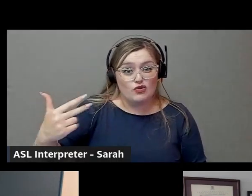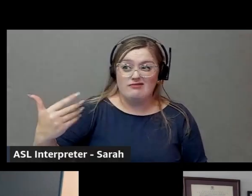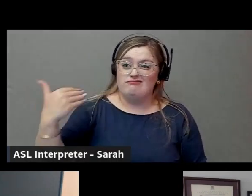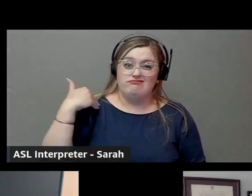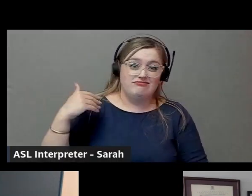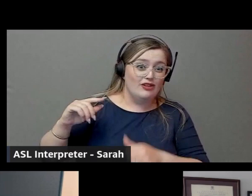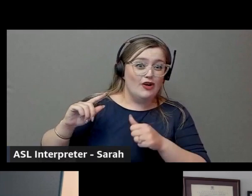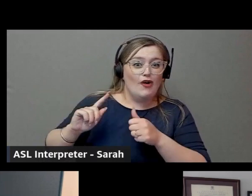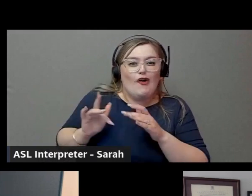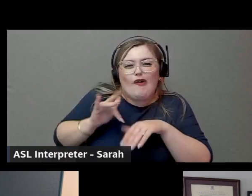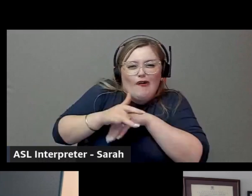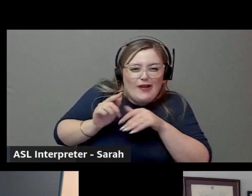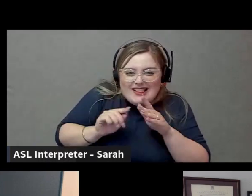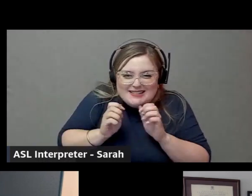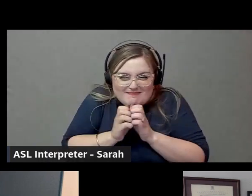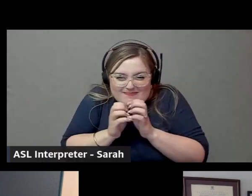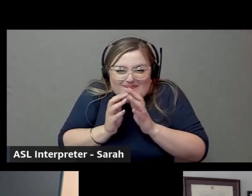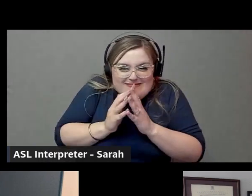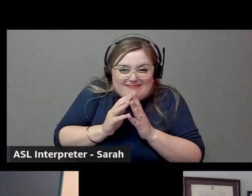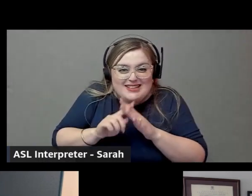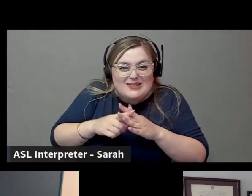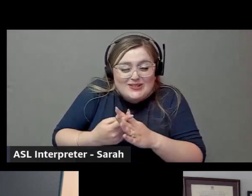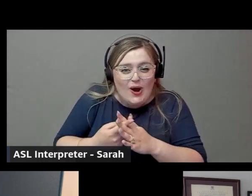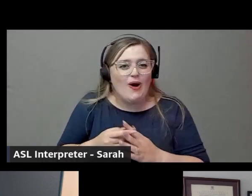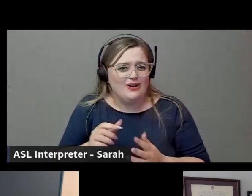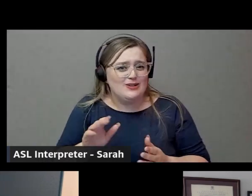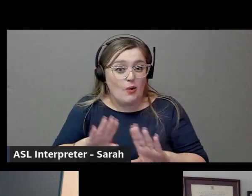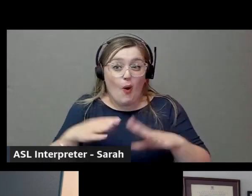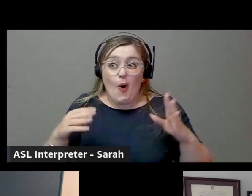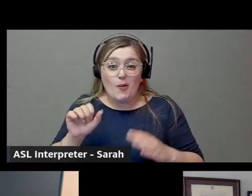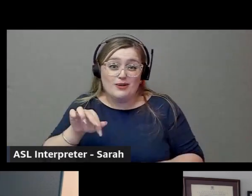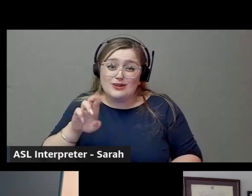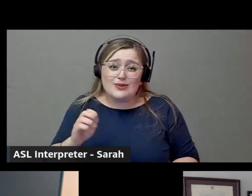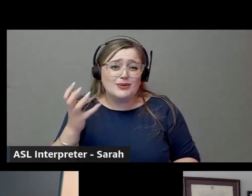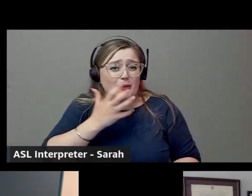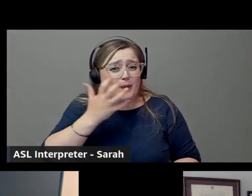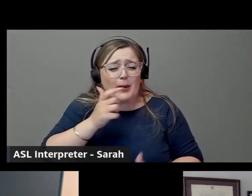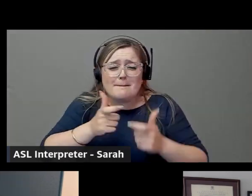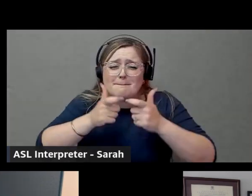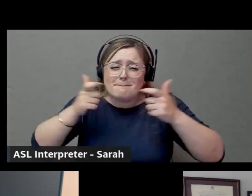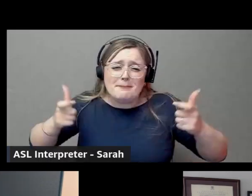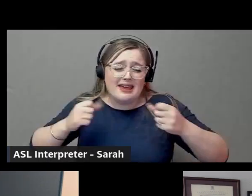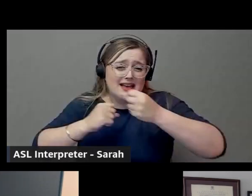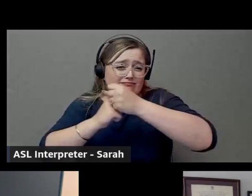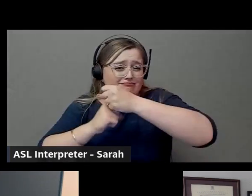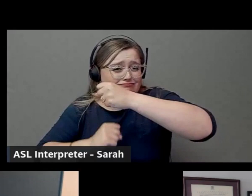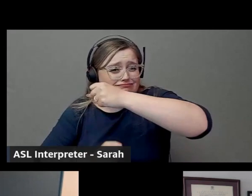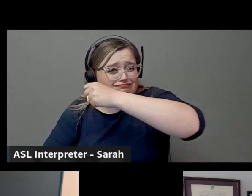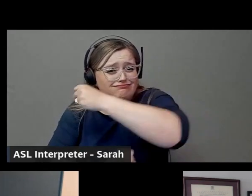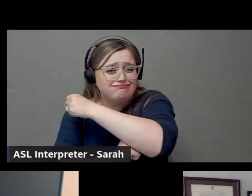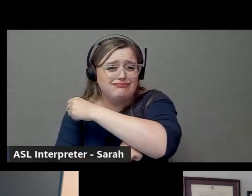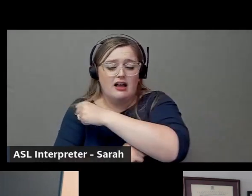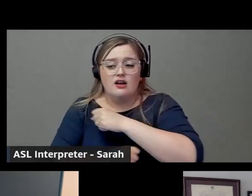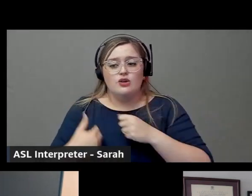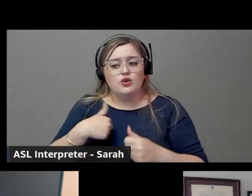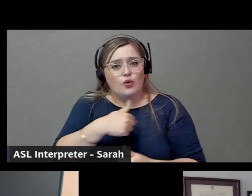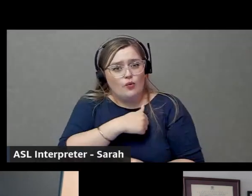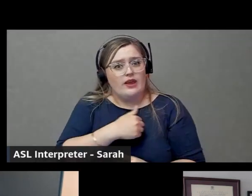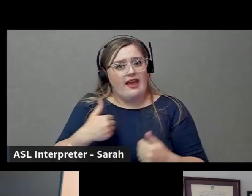of that. And so open source has provided us a huge foundation. And so we have this vested interest,